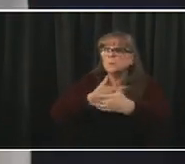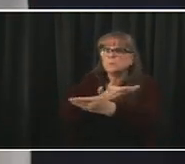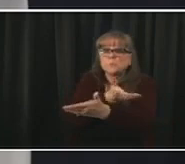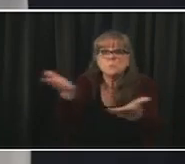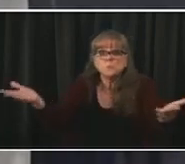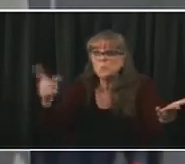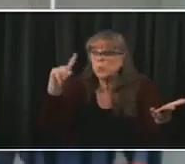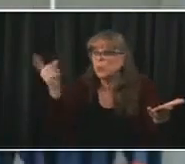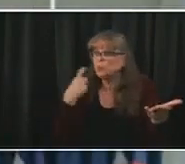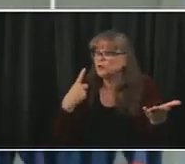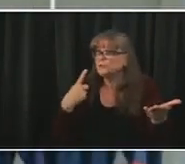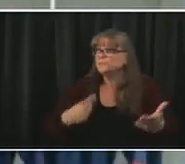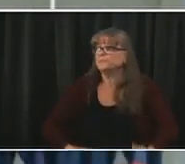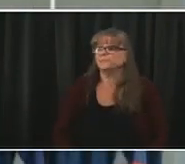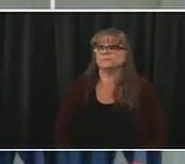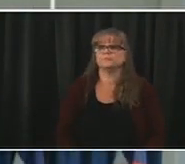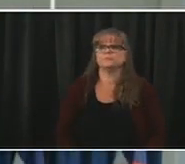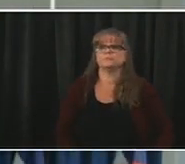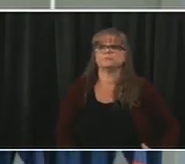Yes.